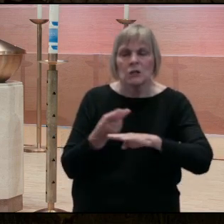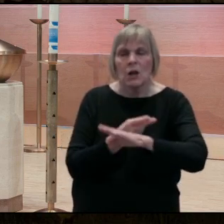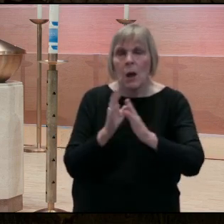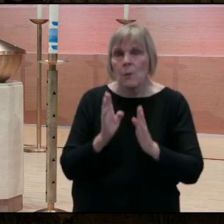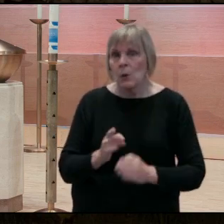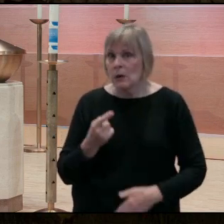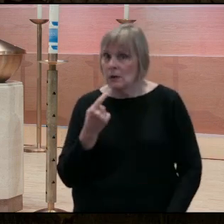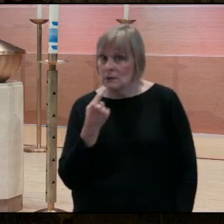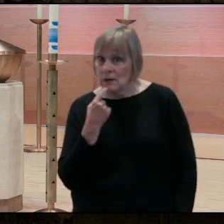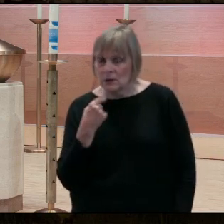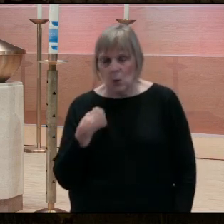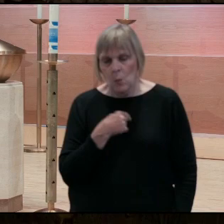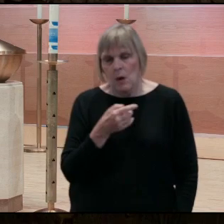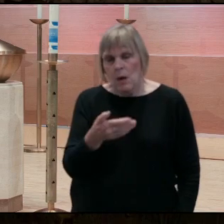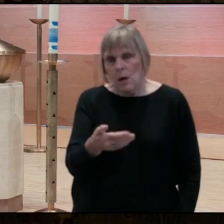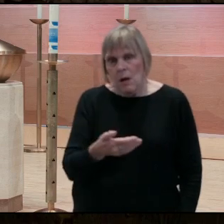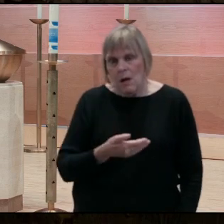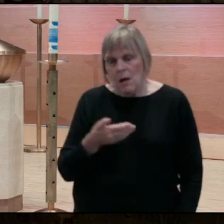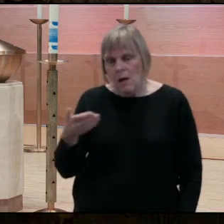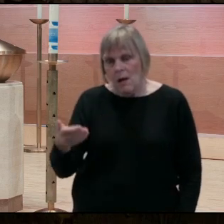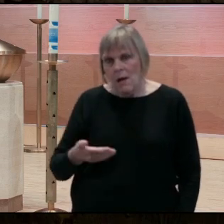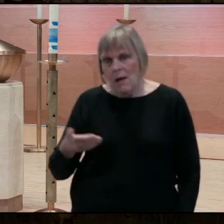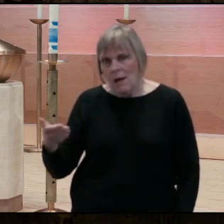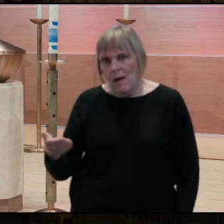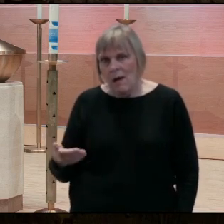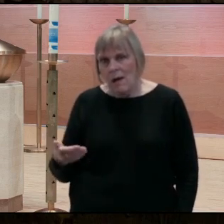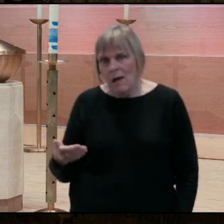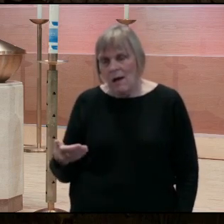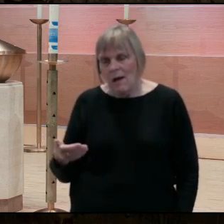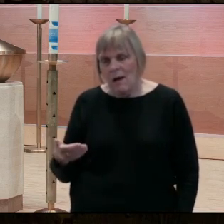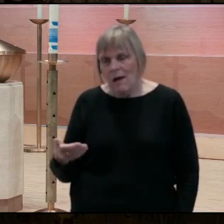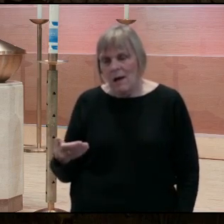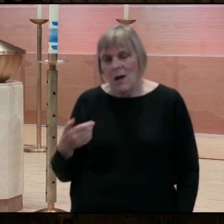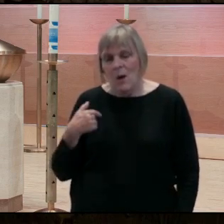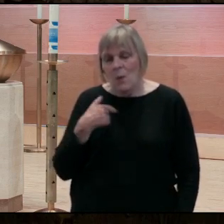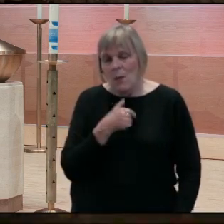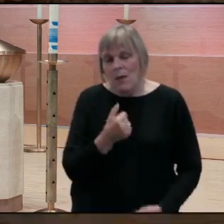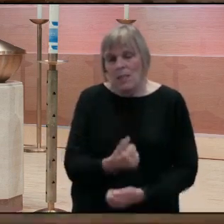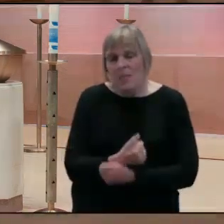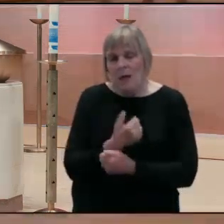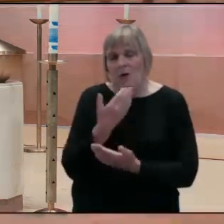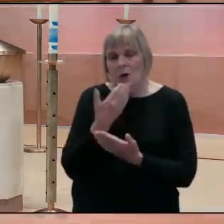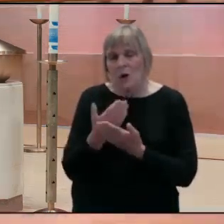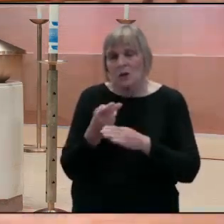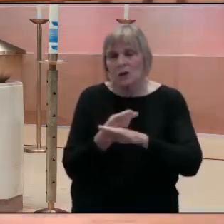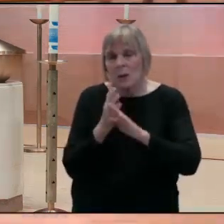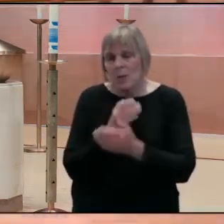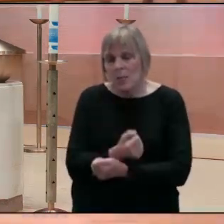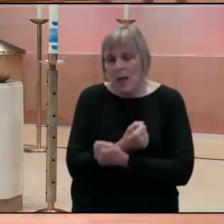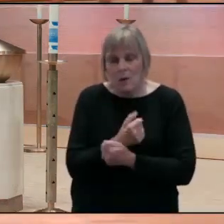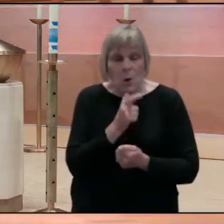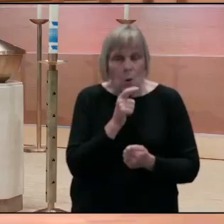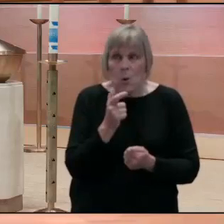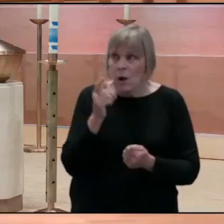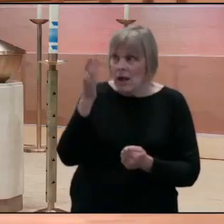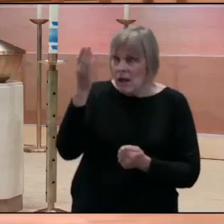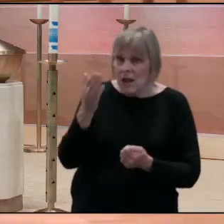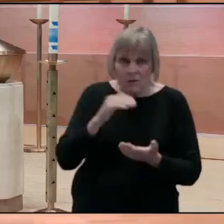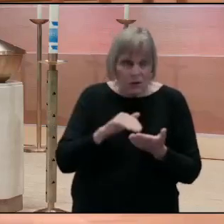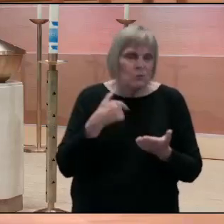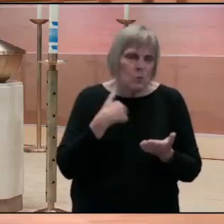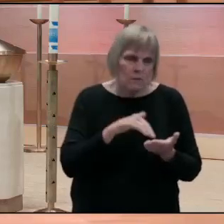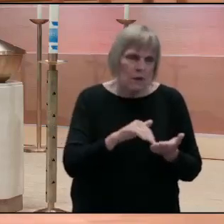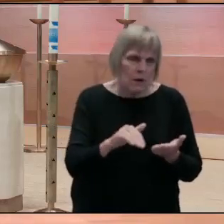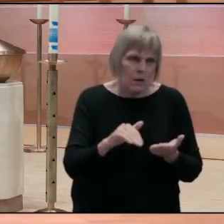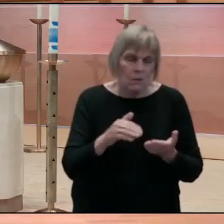says. We welcome who the good shepherd welcomes. We love who the good shepherd loves. We forgive who the good shepherd